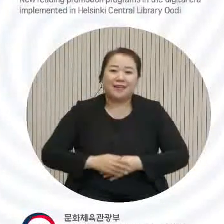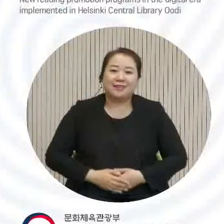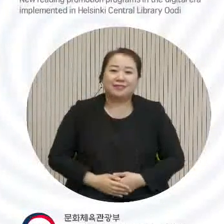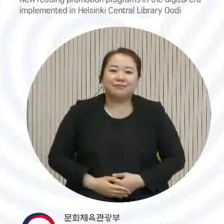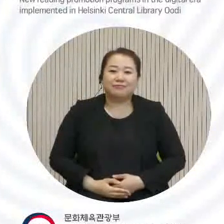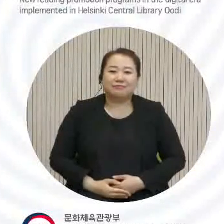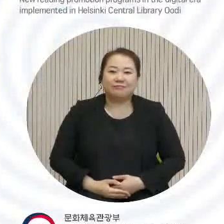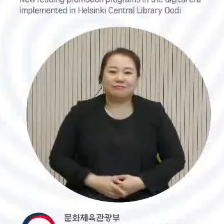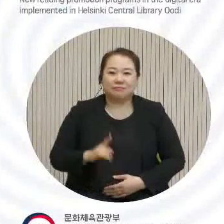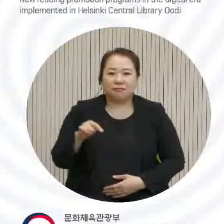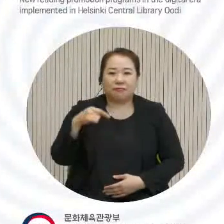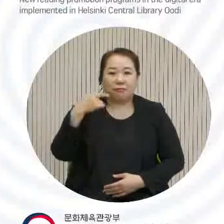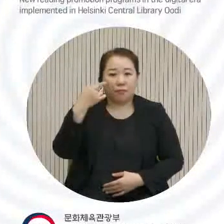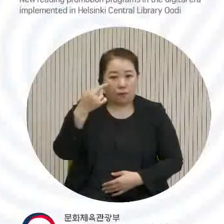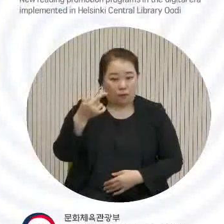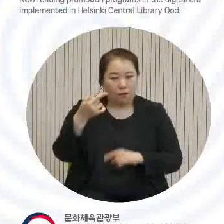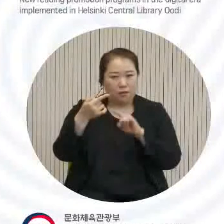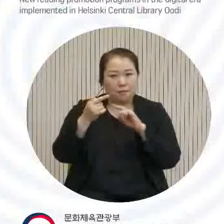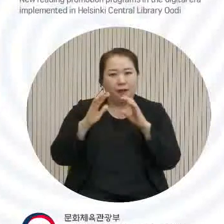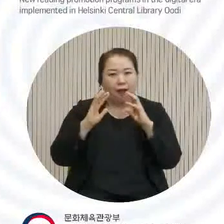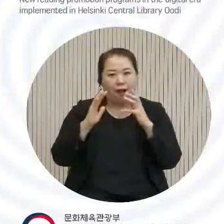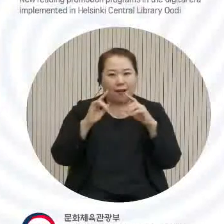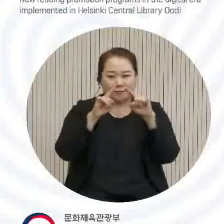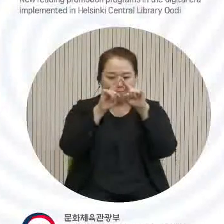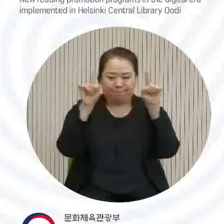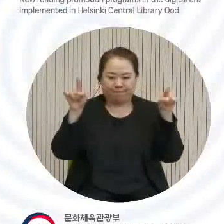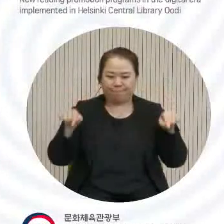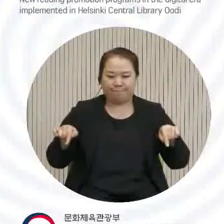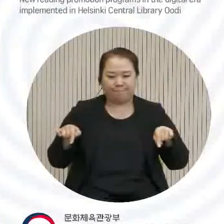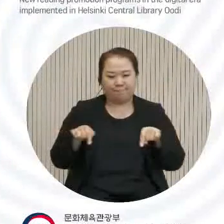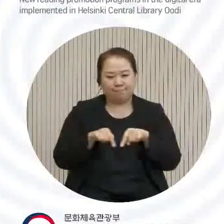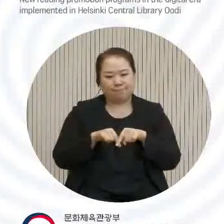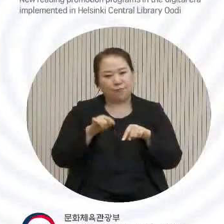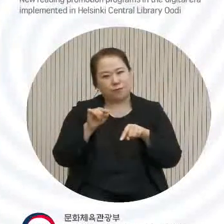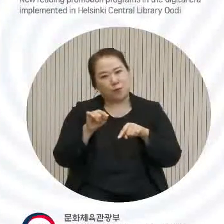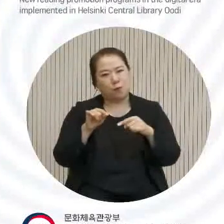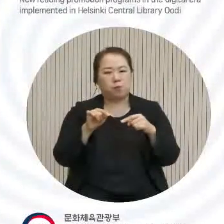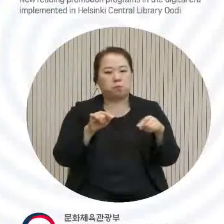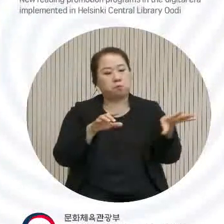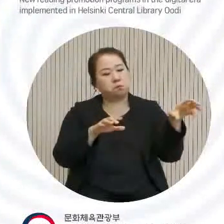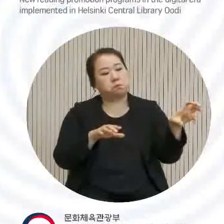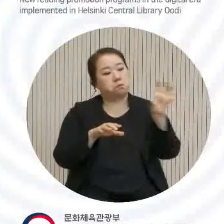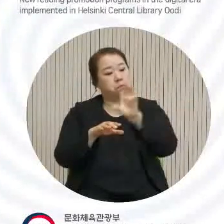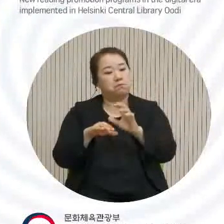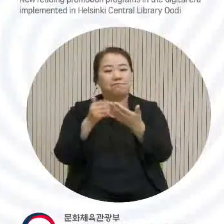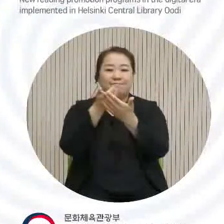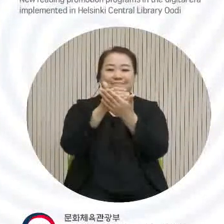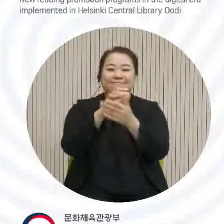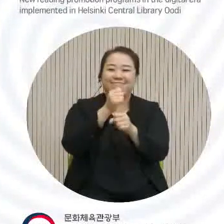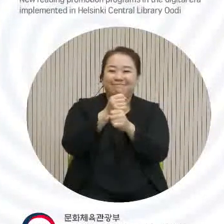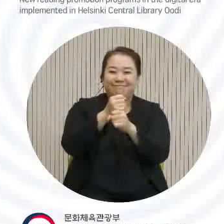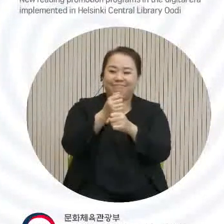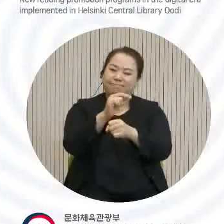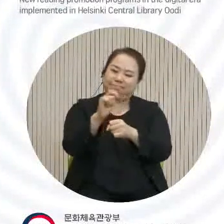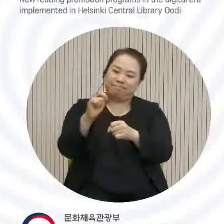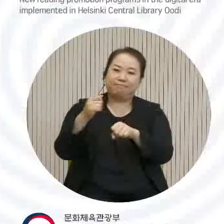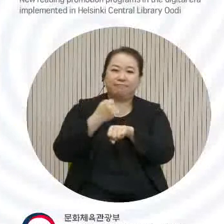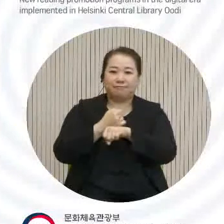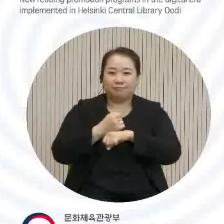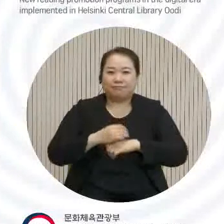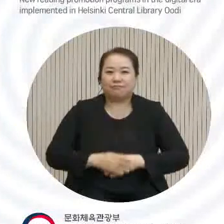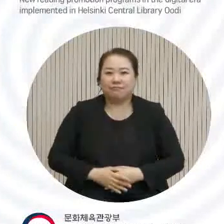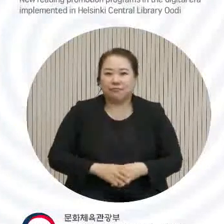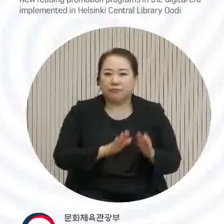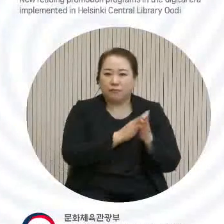Children are using handheld iPads to illustrate this. We are using Adobe Fresco or